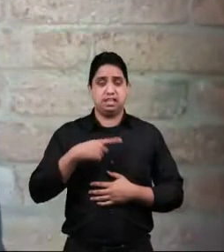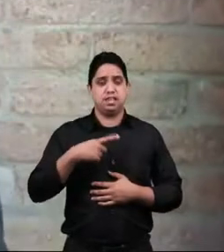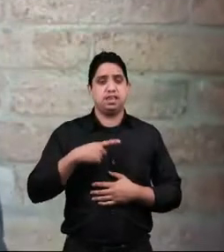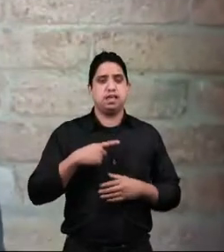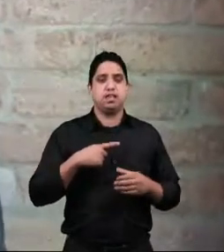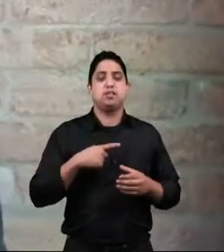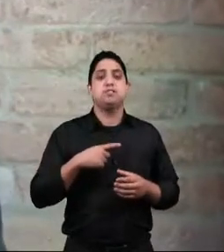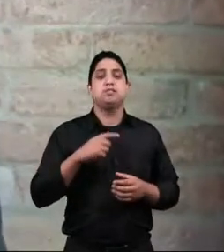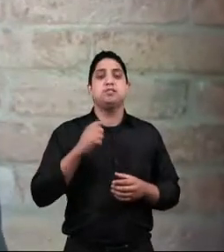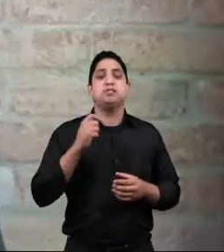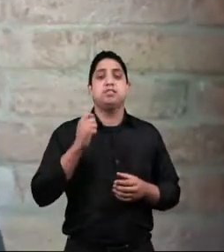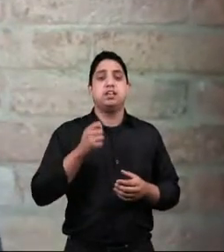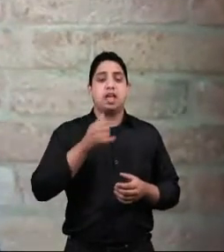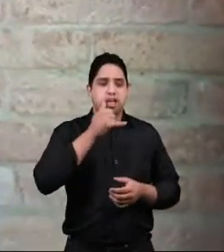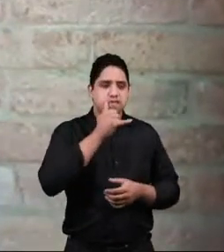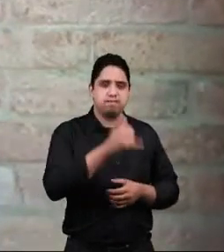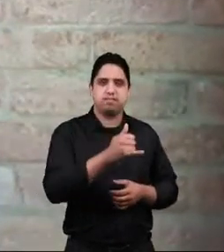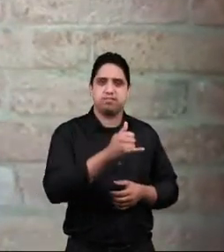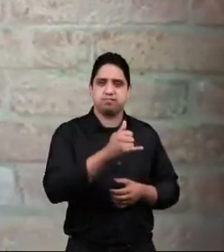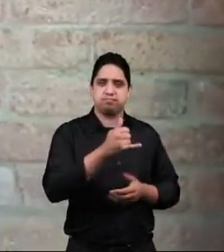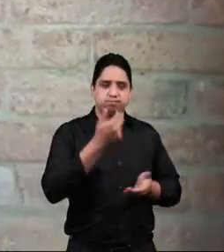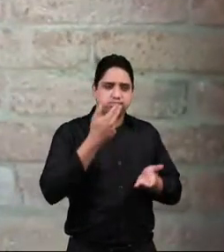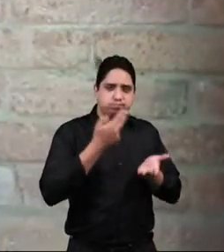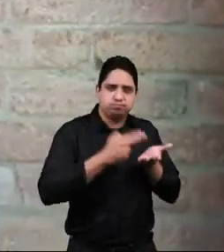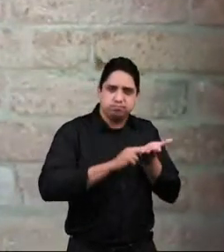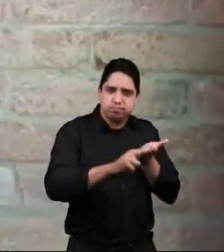sent their letters,